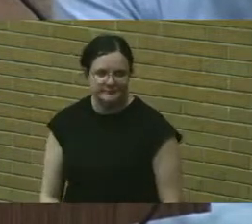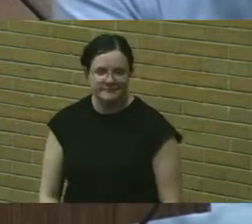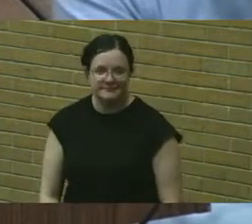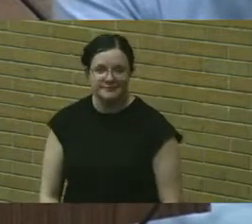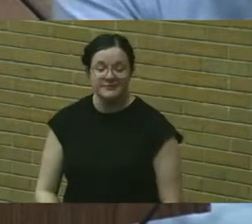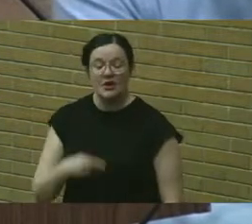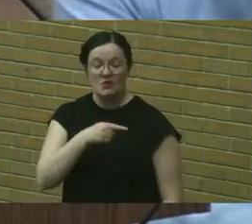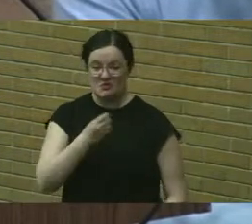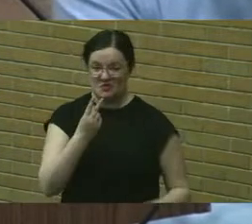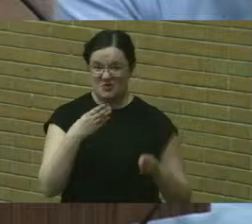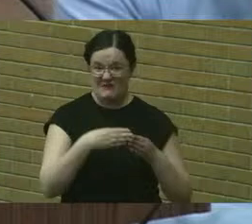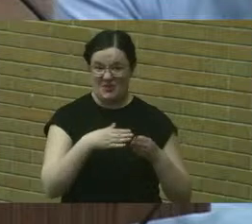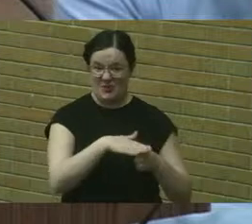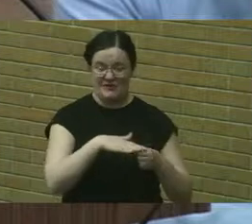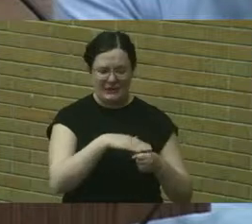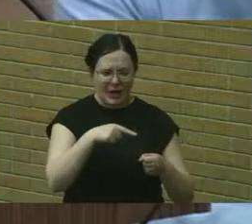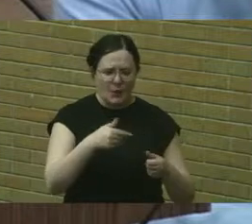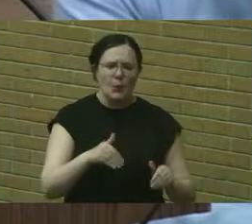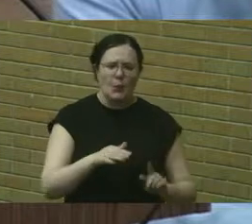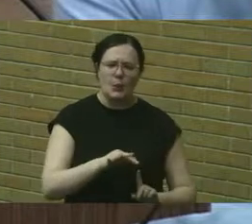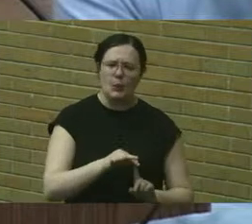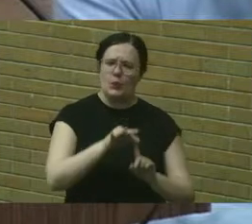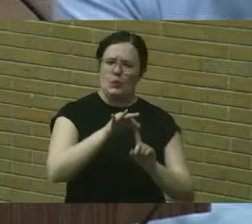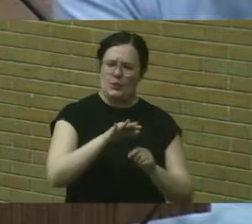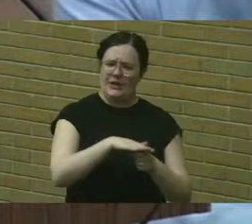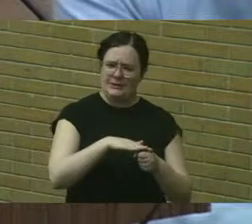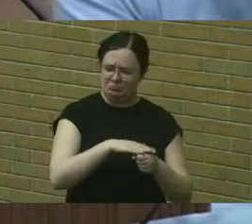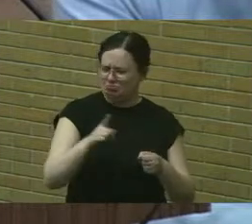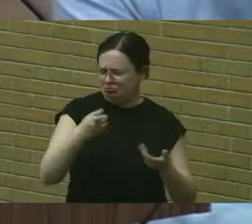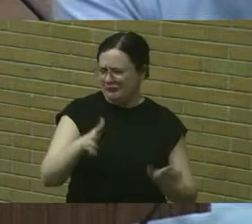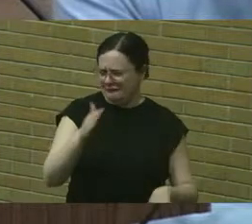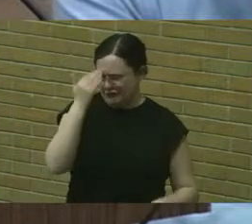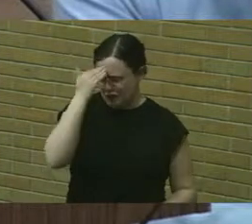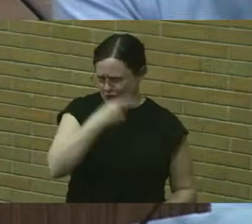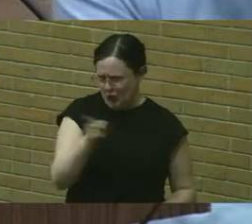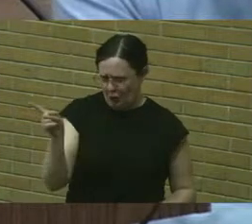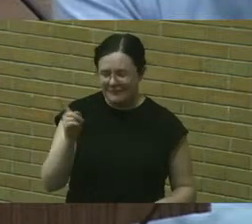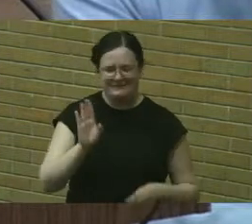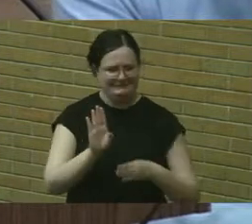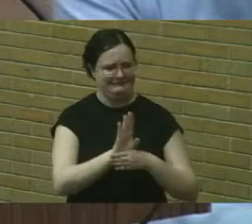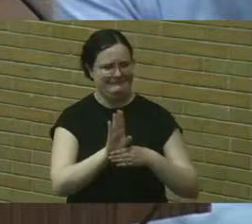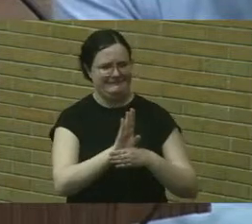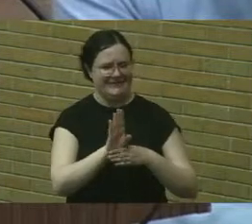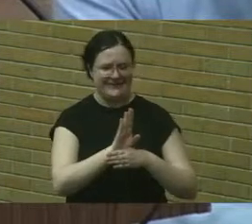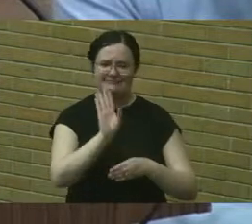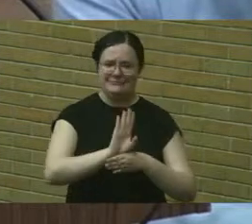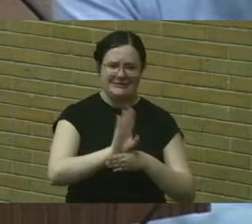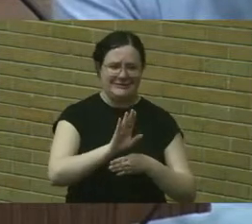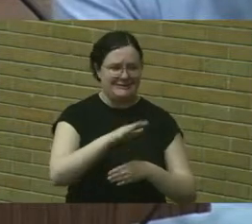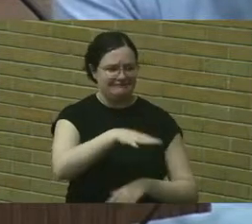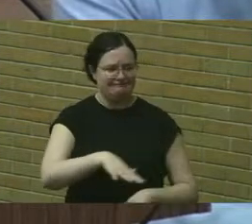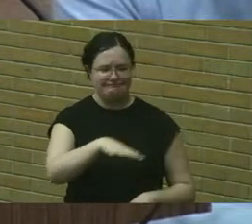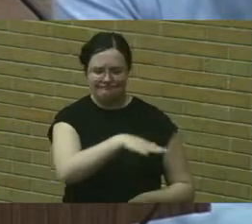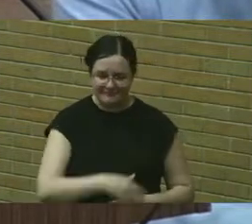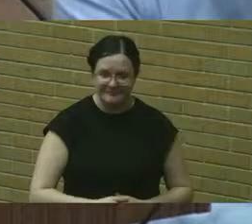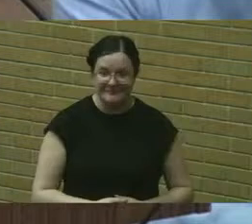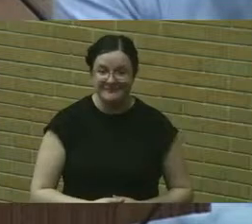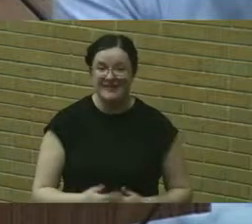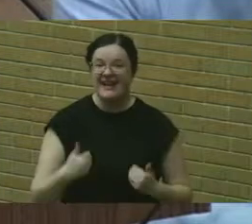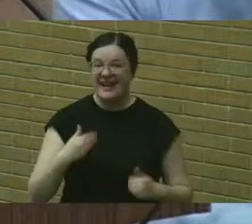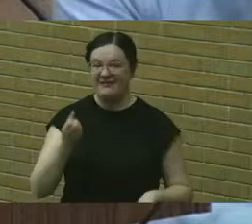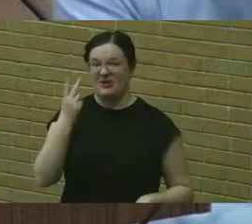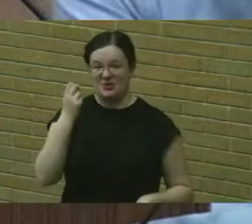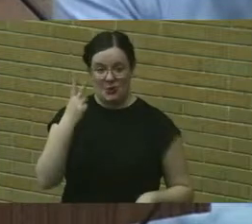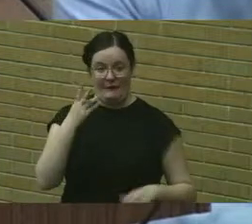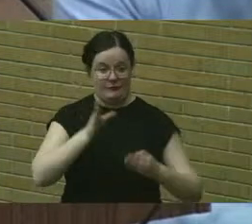12 Corners area is quite a unique location, as you all know. It's extremely busy commercial area with 12 active corners, 3